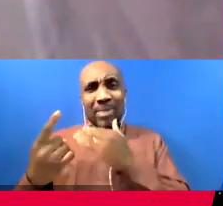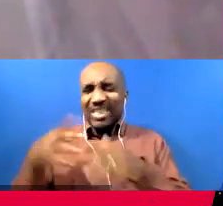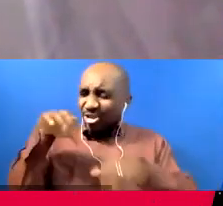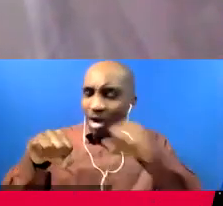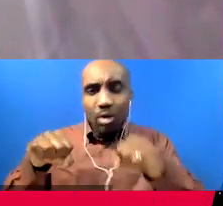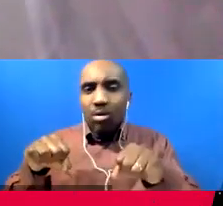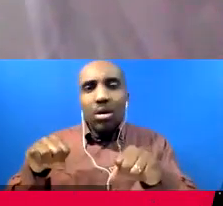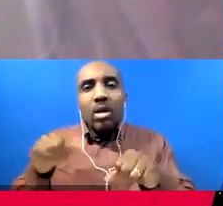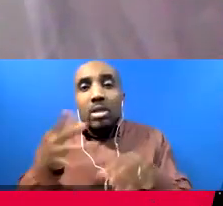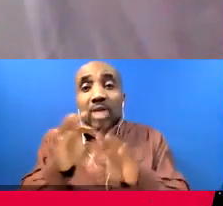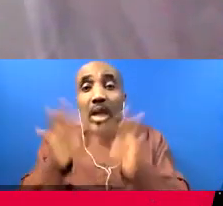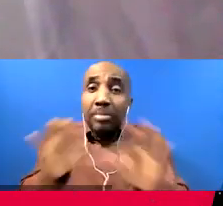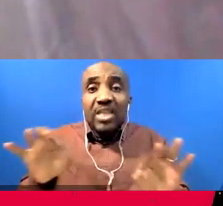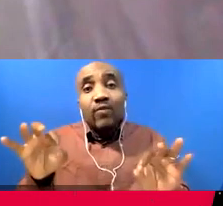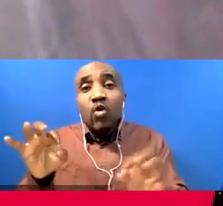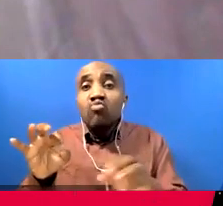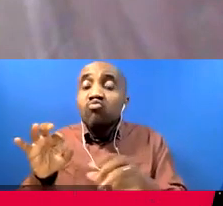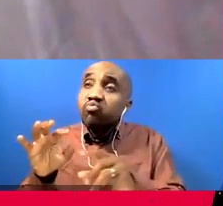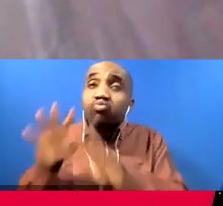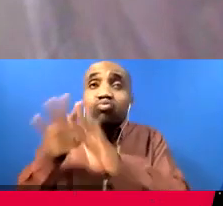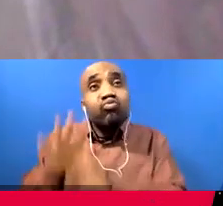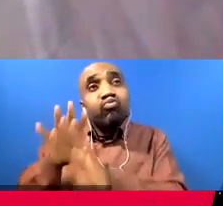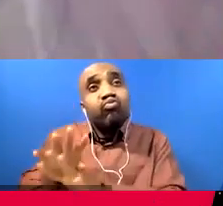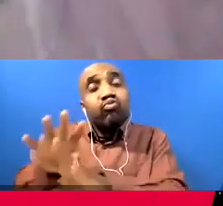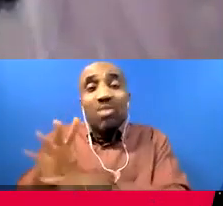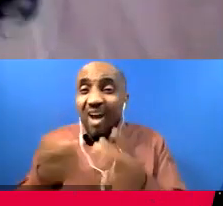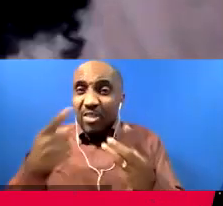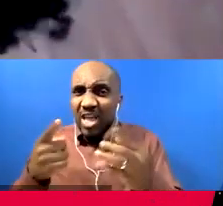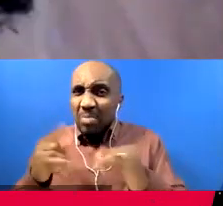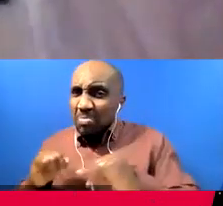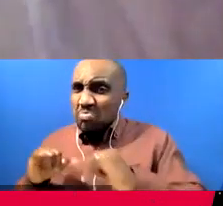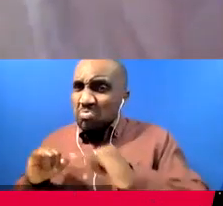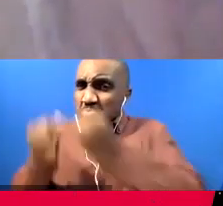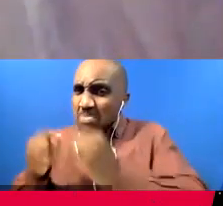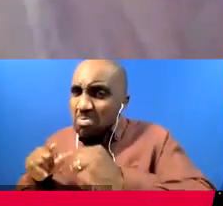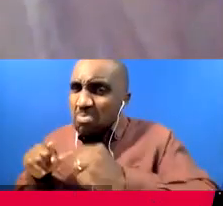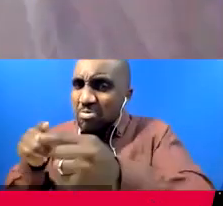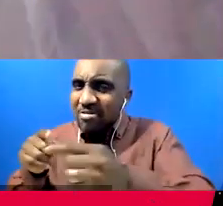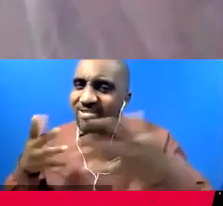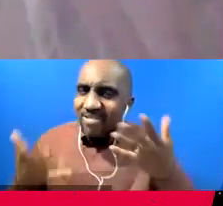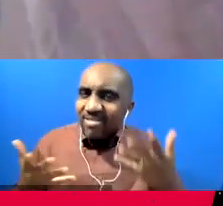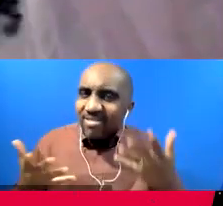their struggles for independence, sometimes through nonviolent means and other times not.